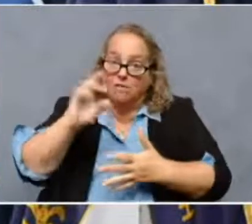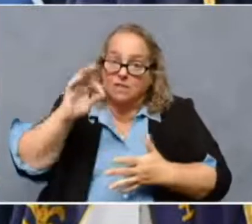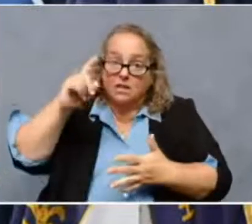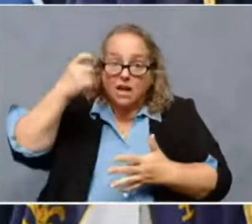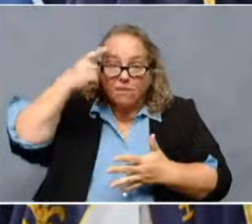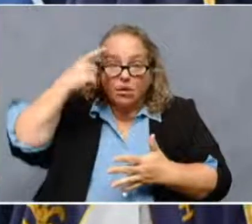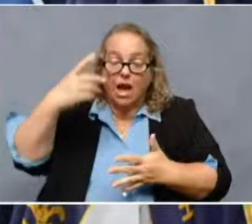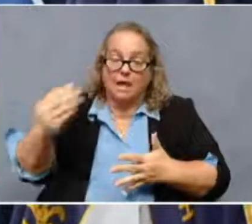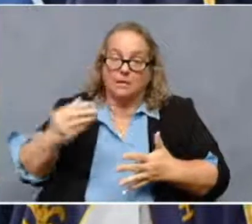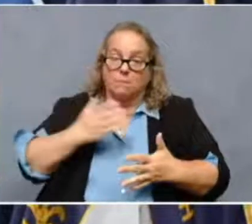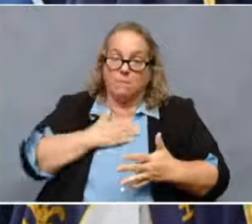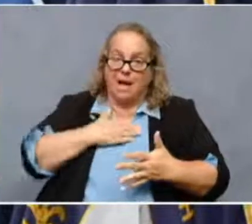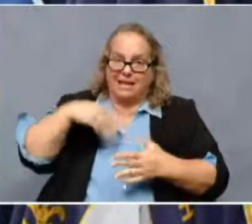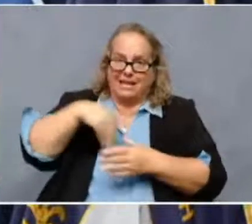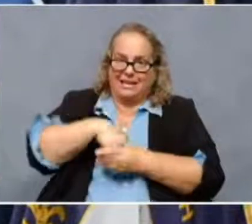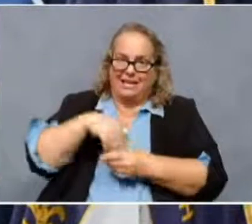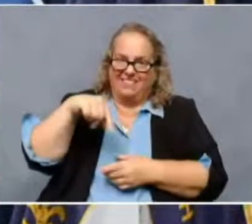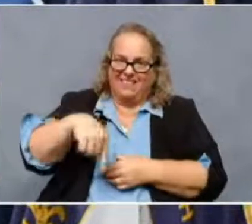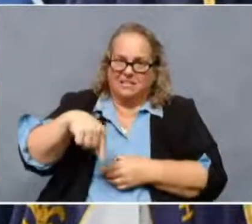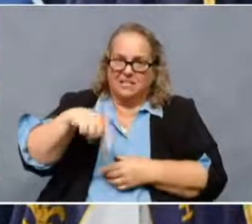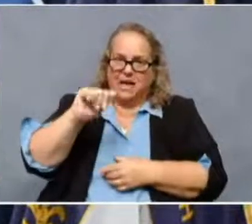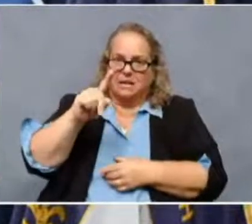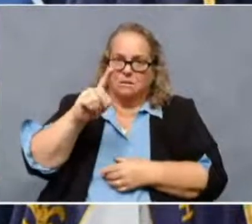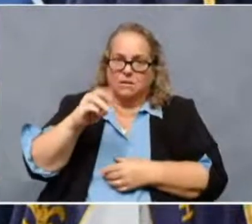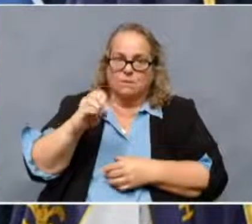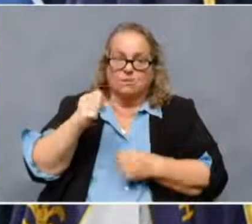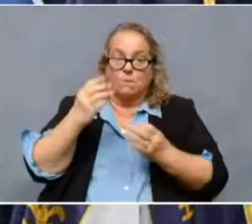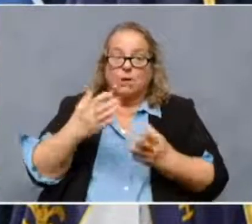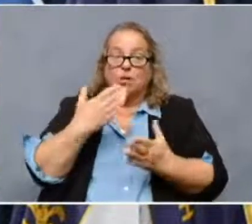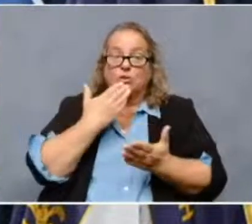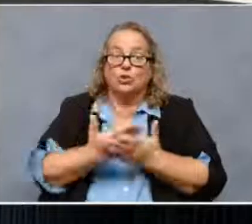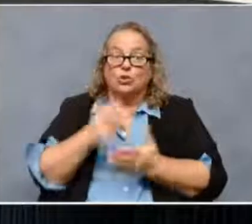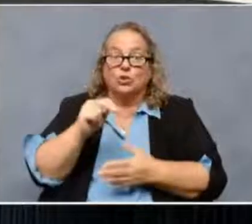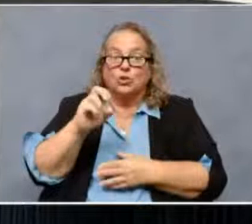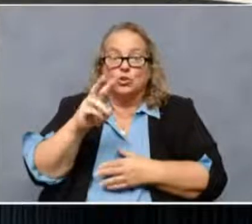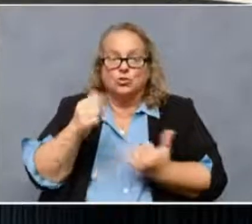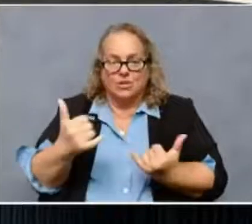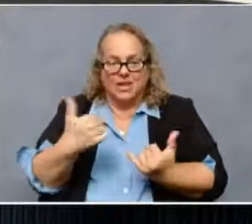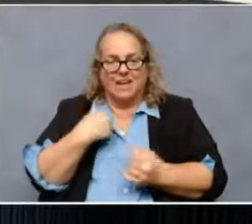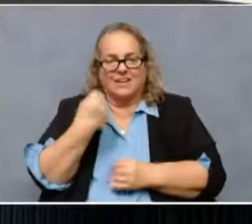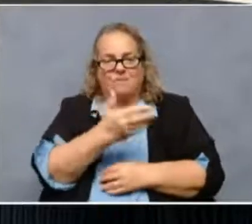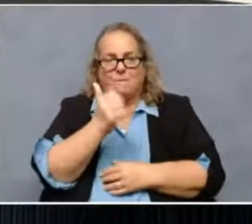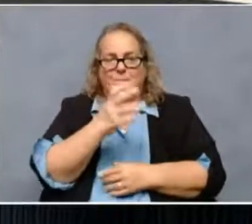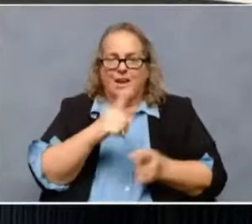administration. So lots of good news to share today, and I'm going to turn it right back over to Governor Beshear.